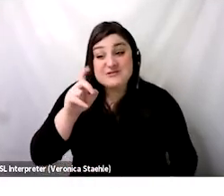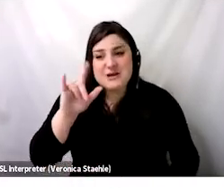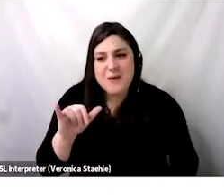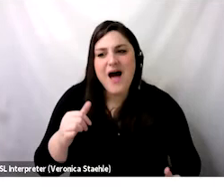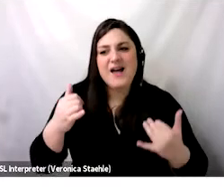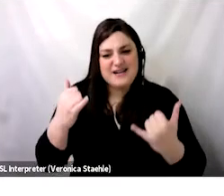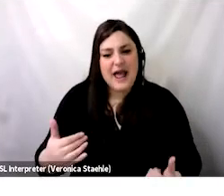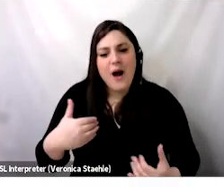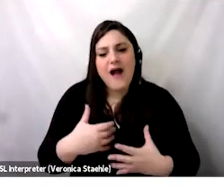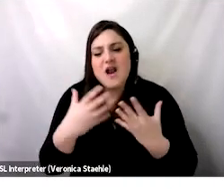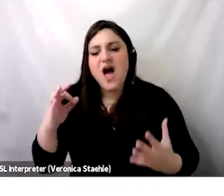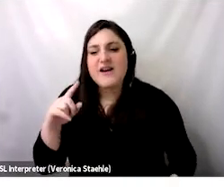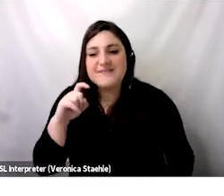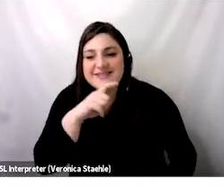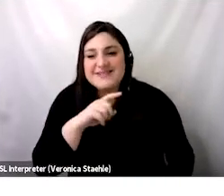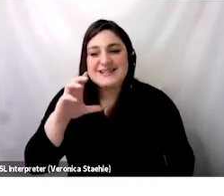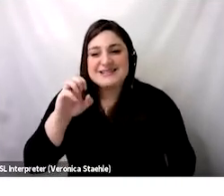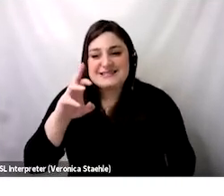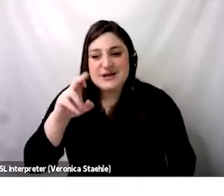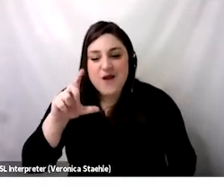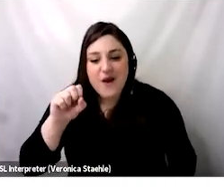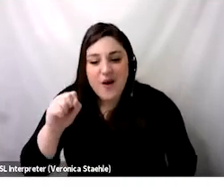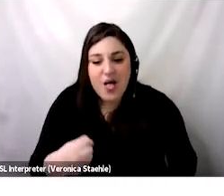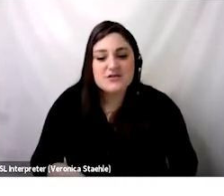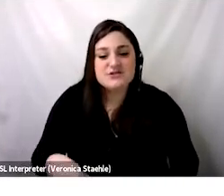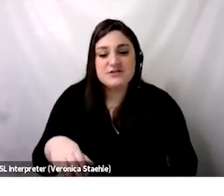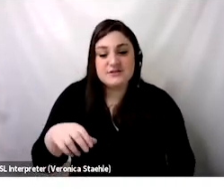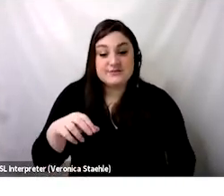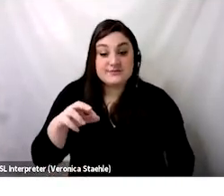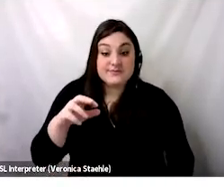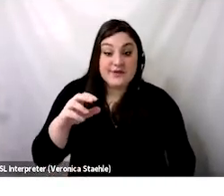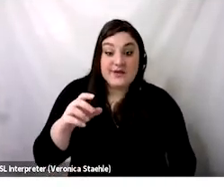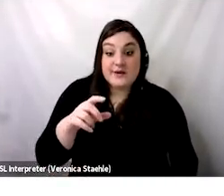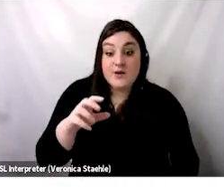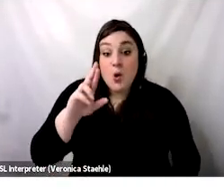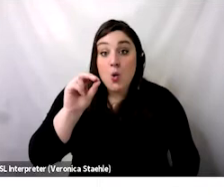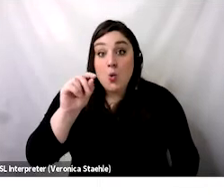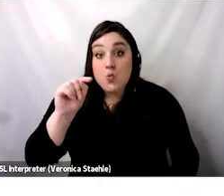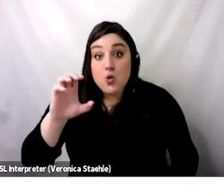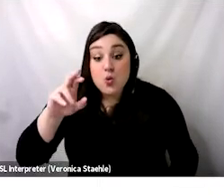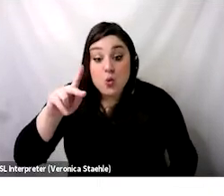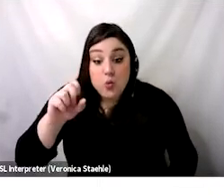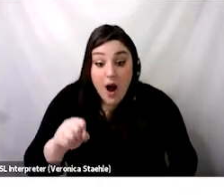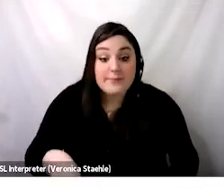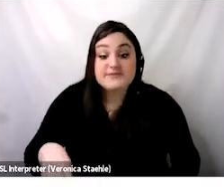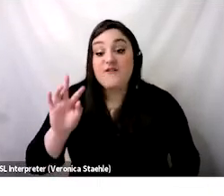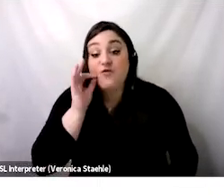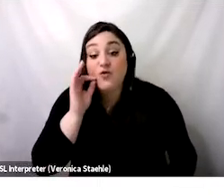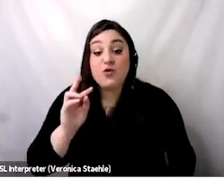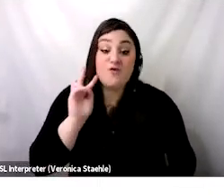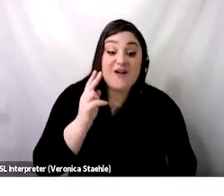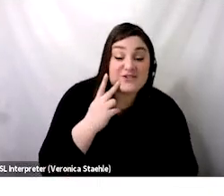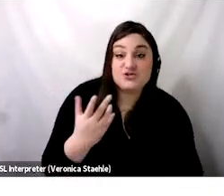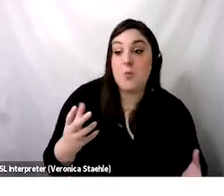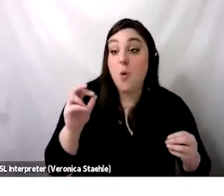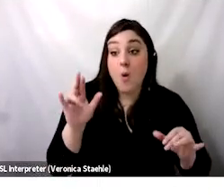and herbs and fruits and vegetables. Common crops such as millet, black-eyed peas, and